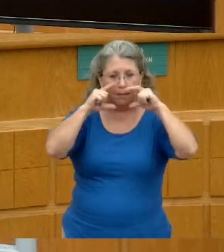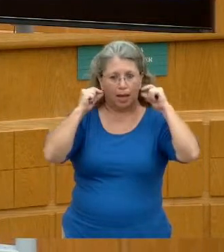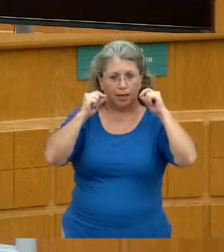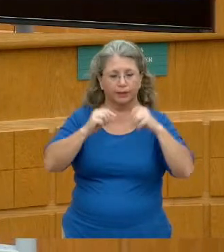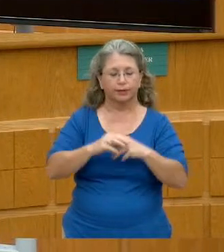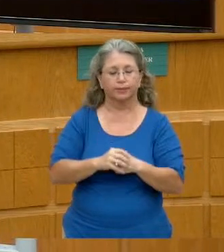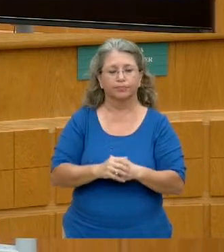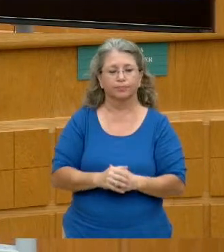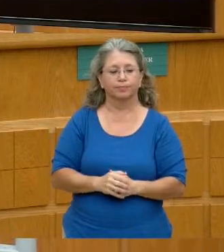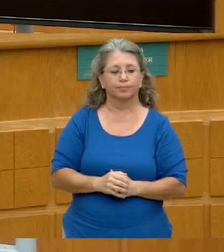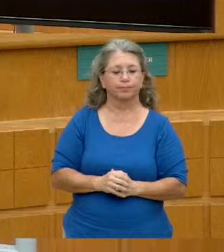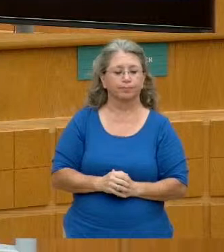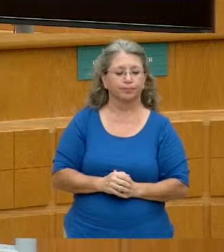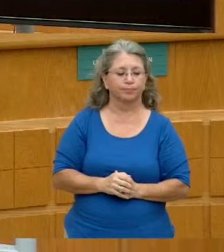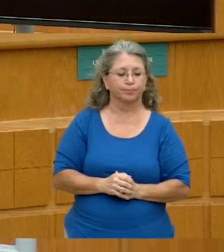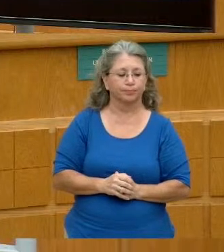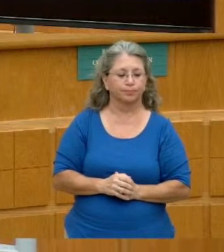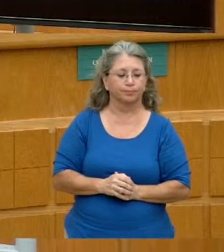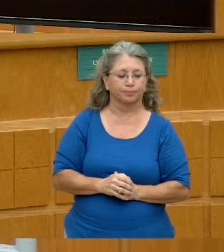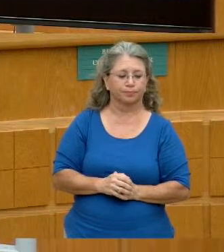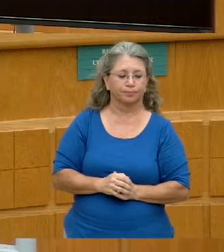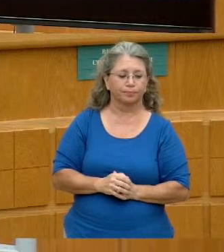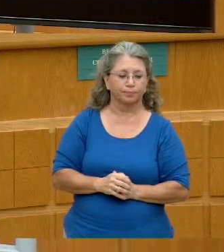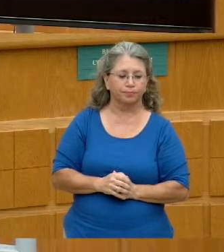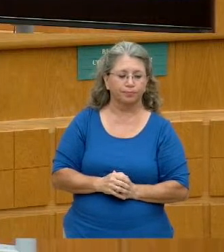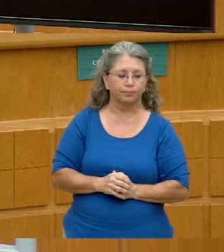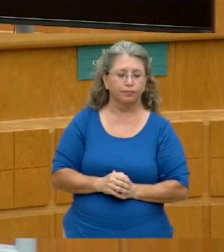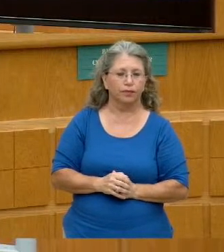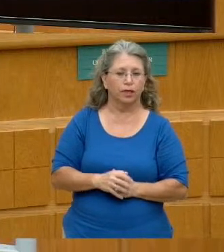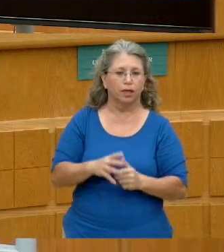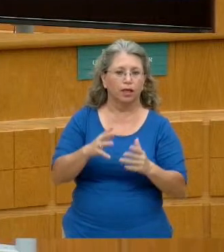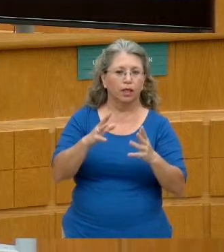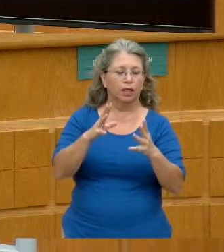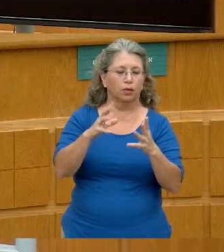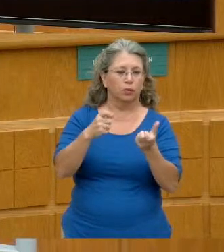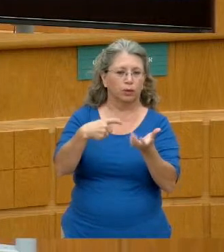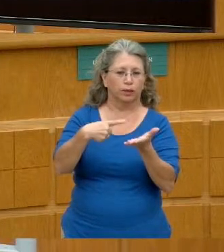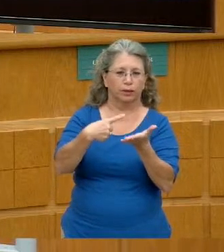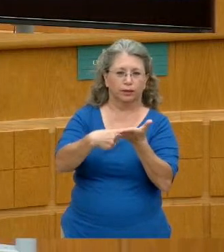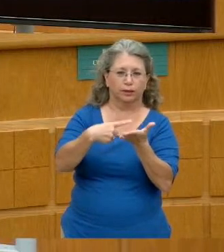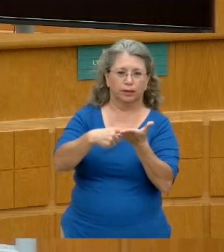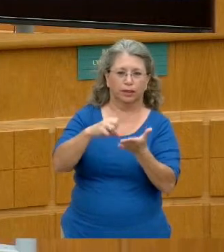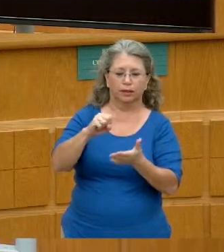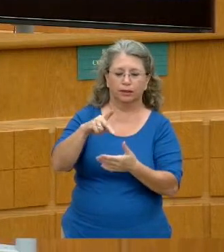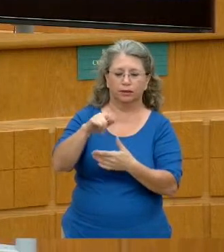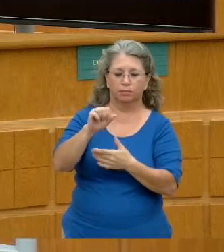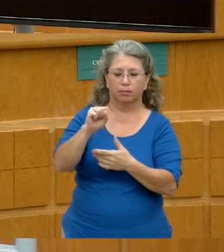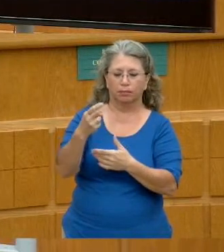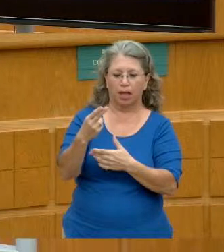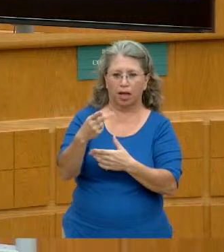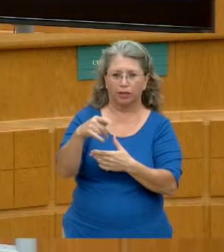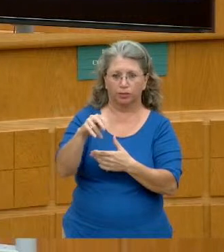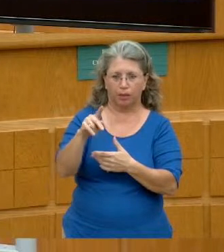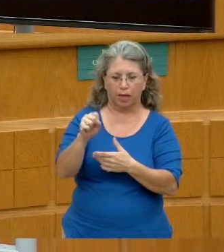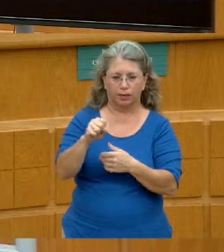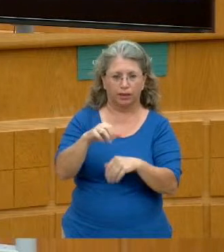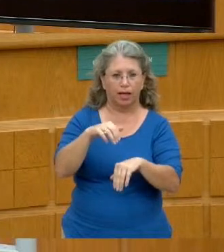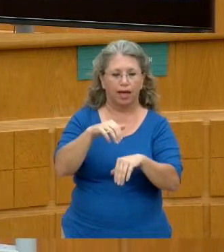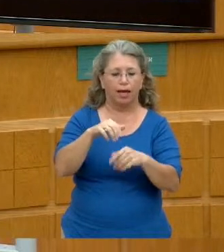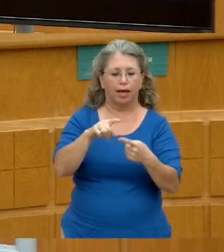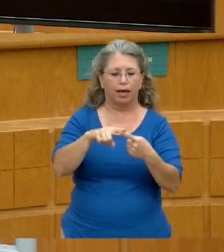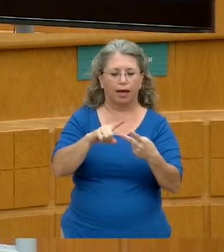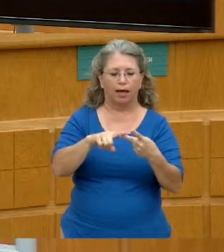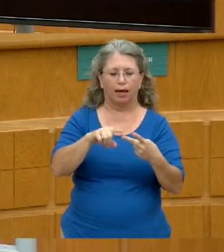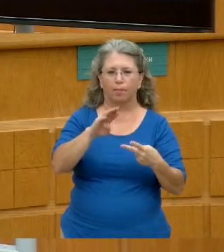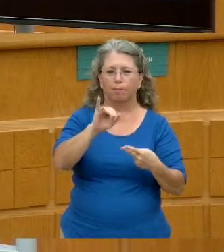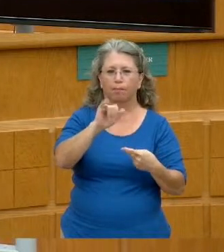Now, we do want to talk about the splash pads. So at Bill Witt and Salinas, those parks